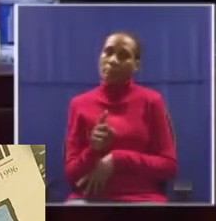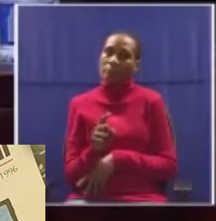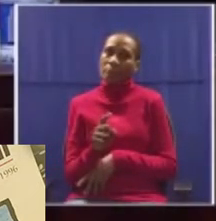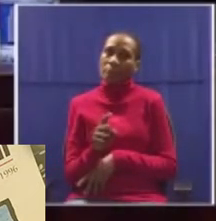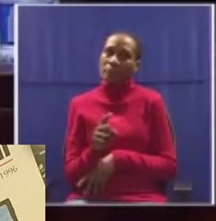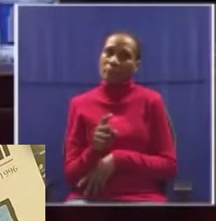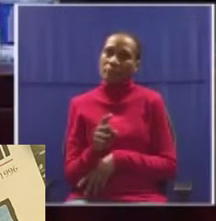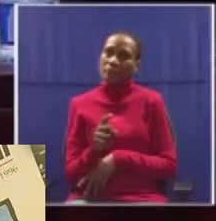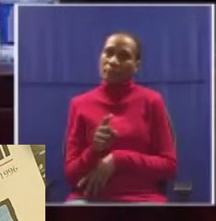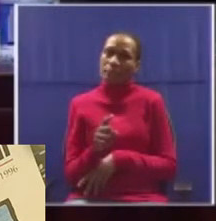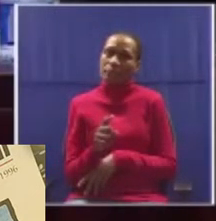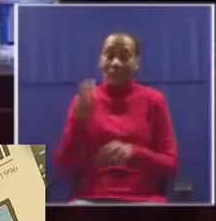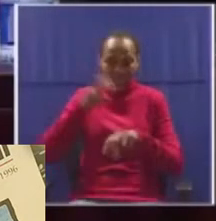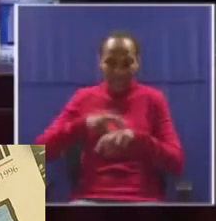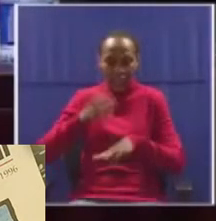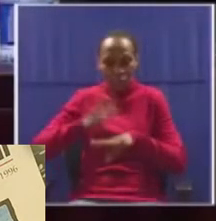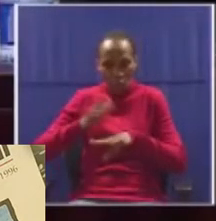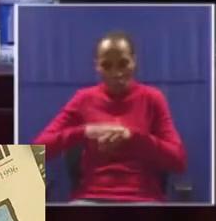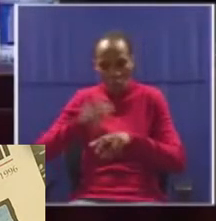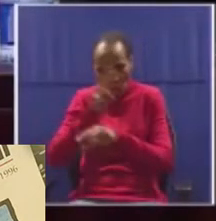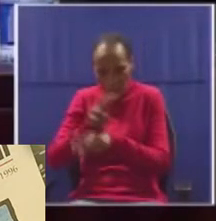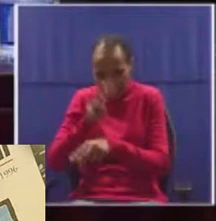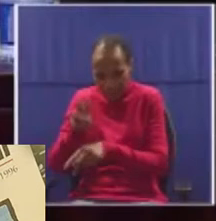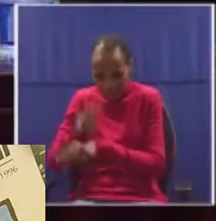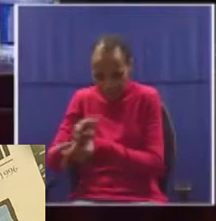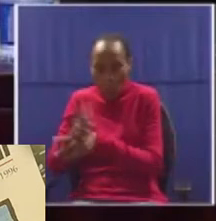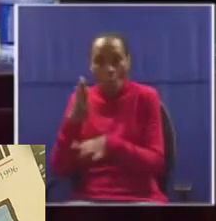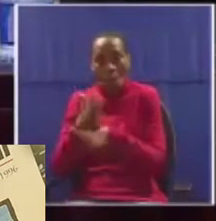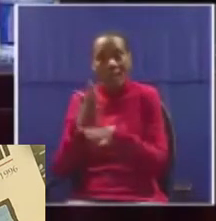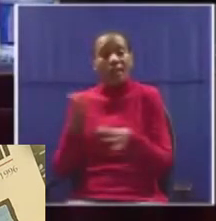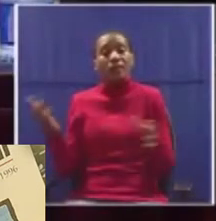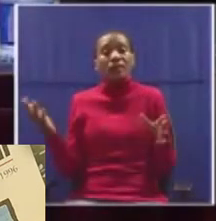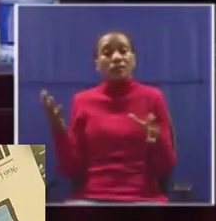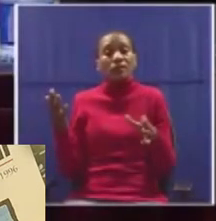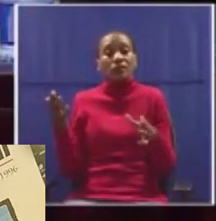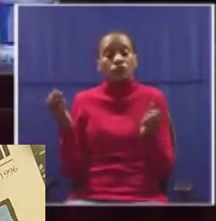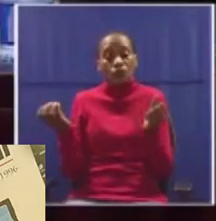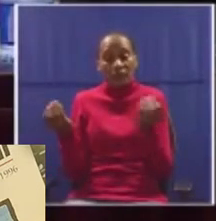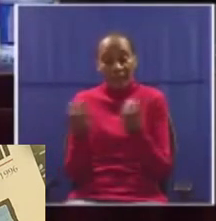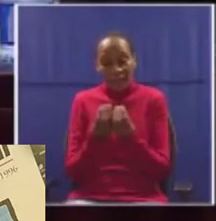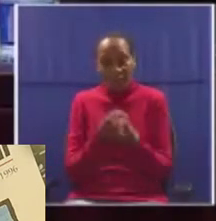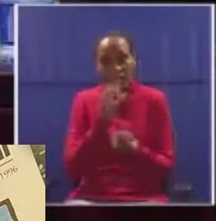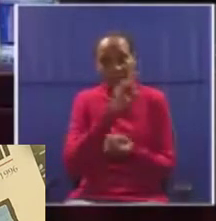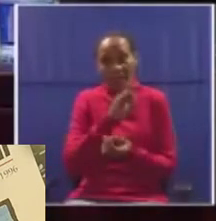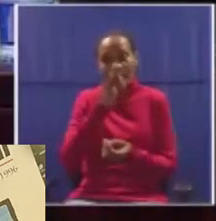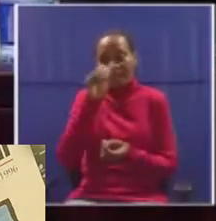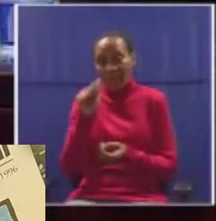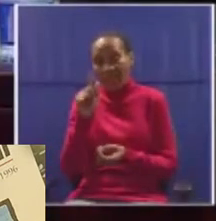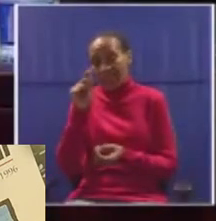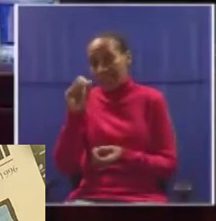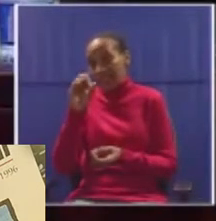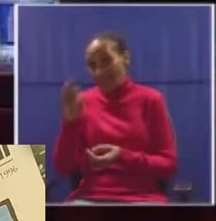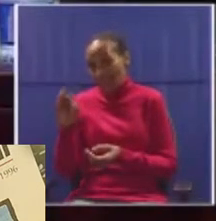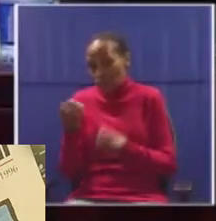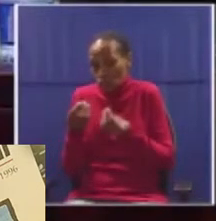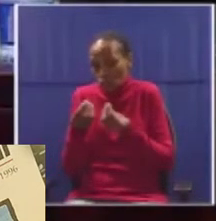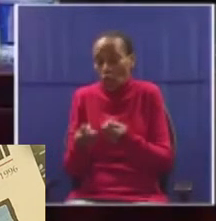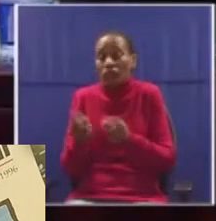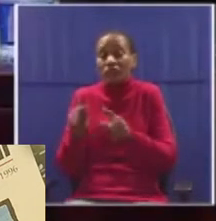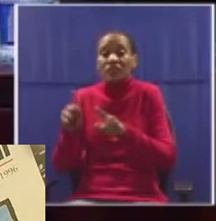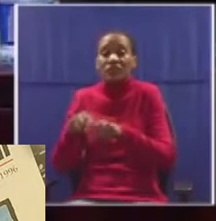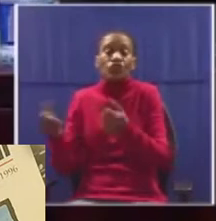under increased monitoring are actively working with the fatf to address strategic deficiency